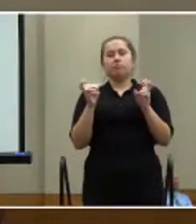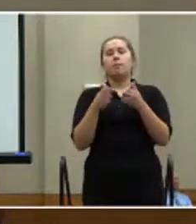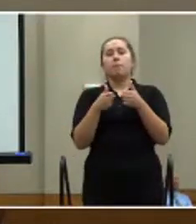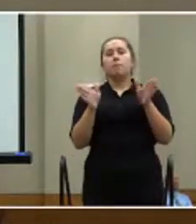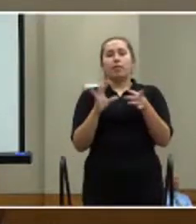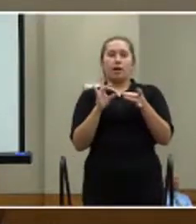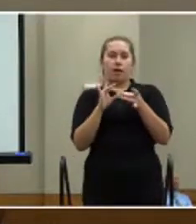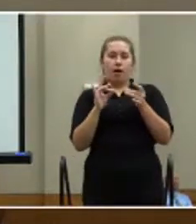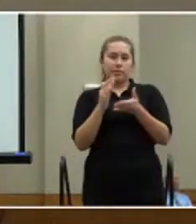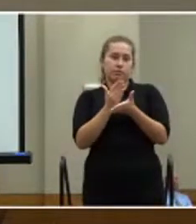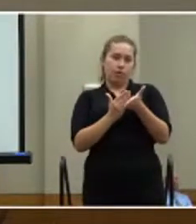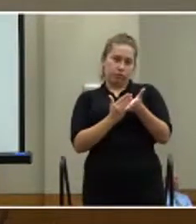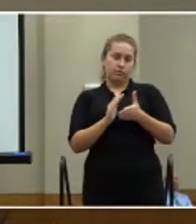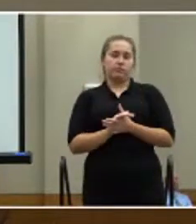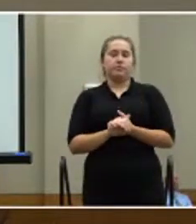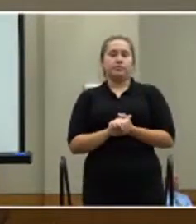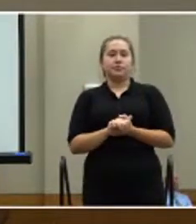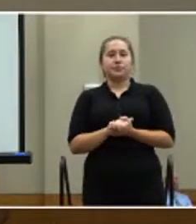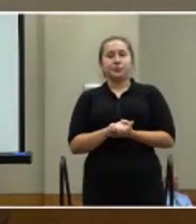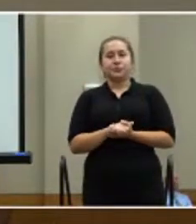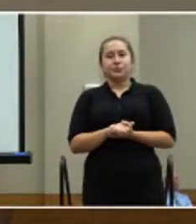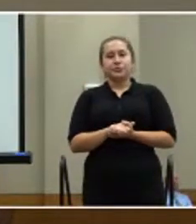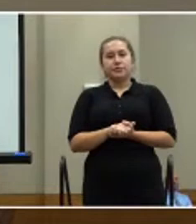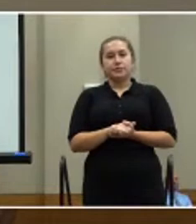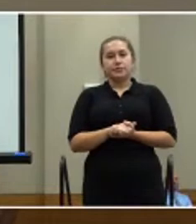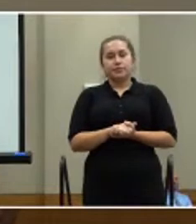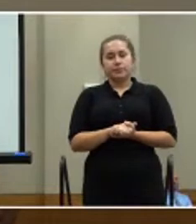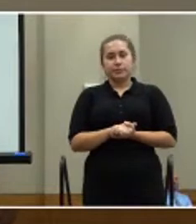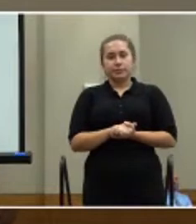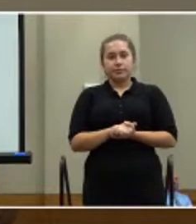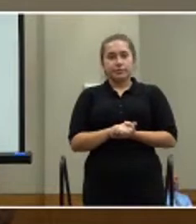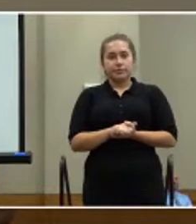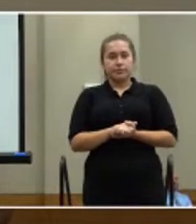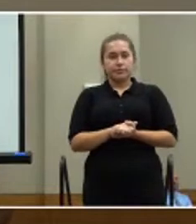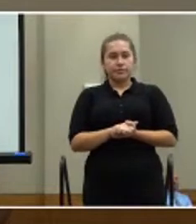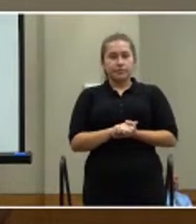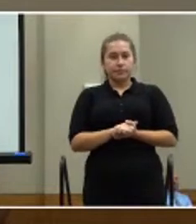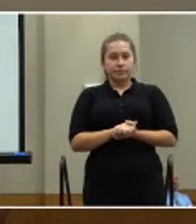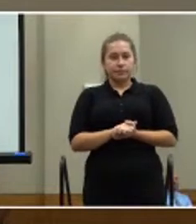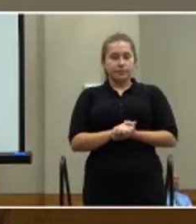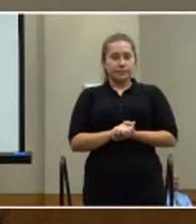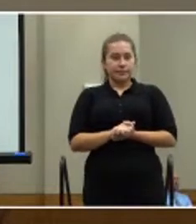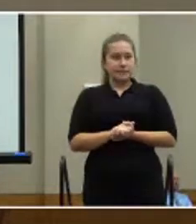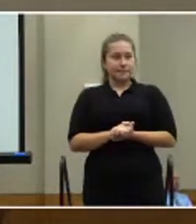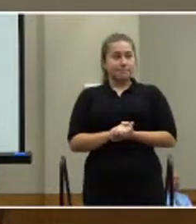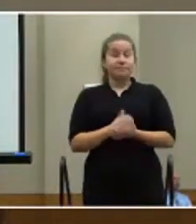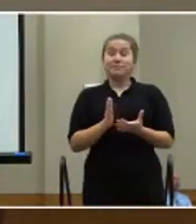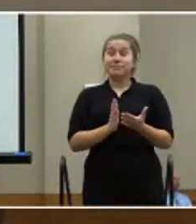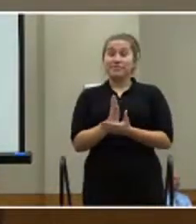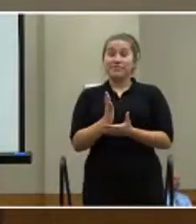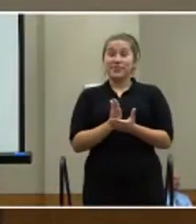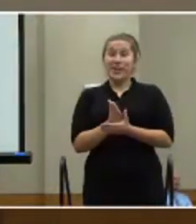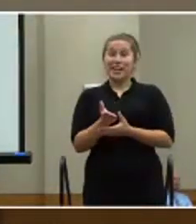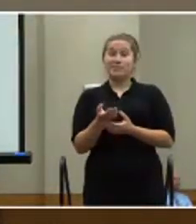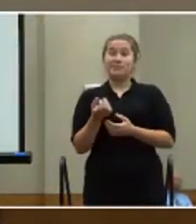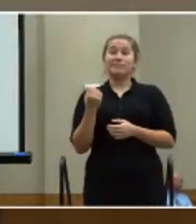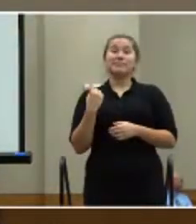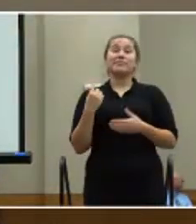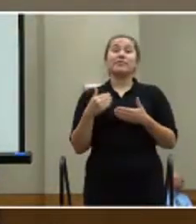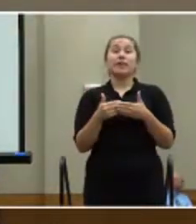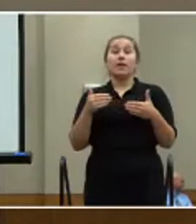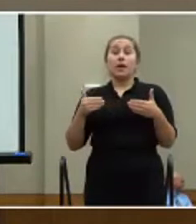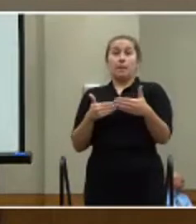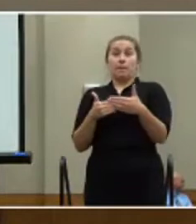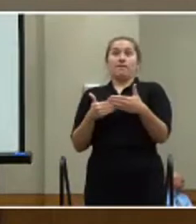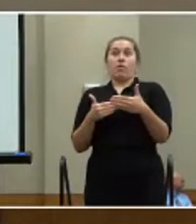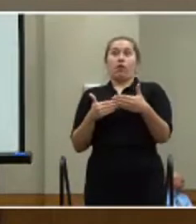comment session continues. All right, so before going